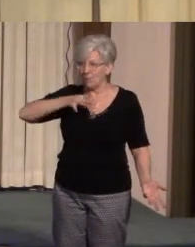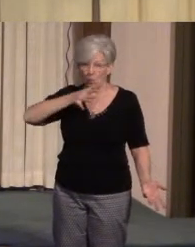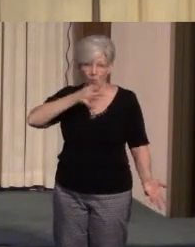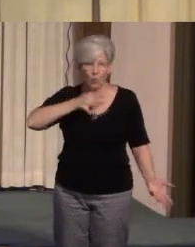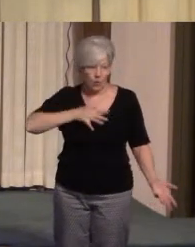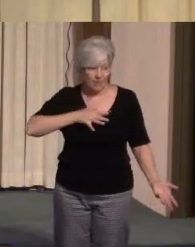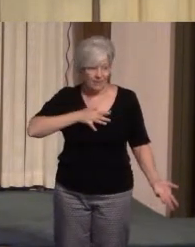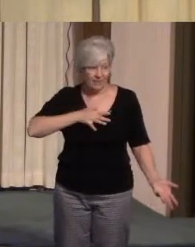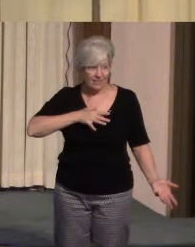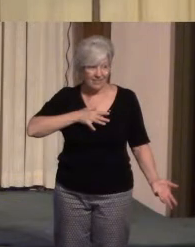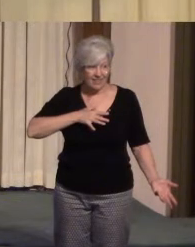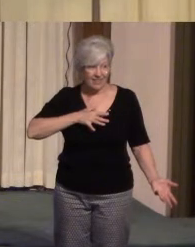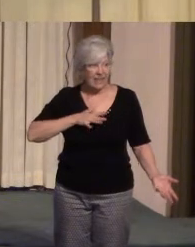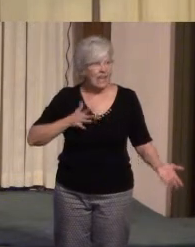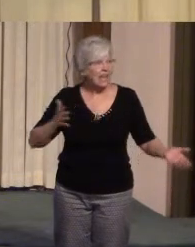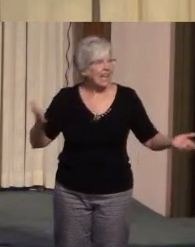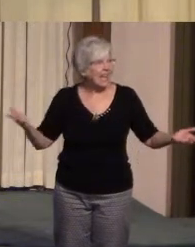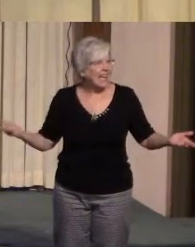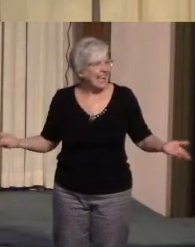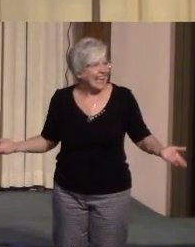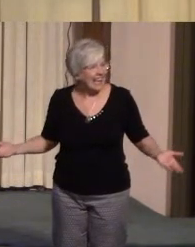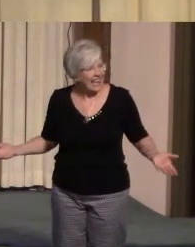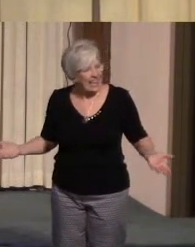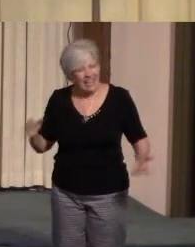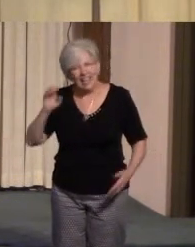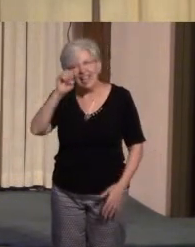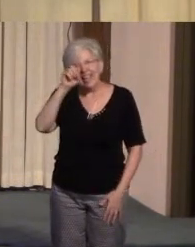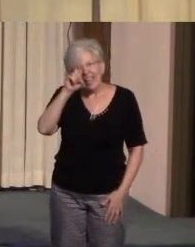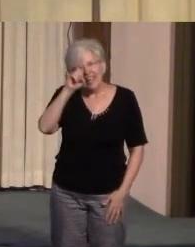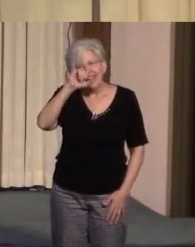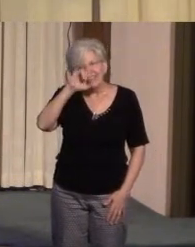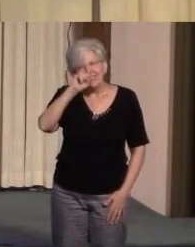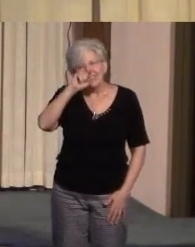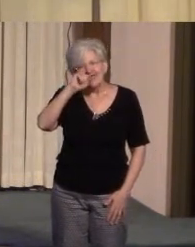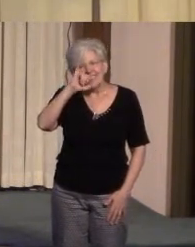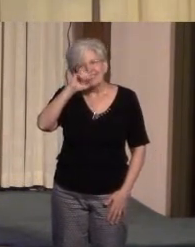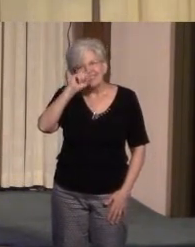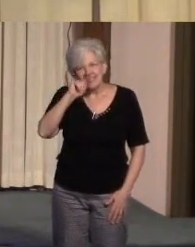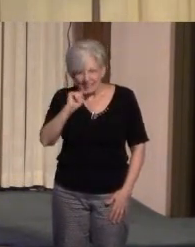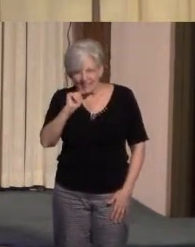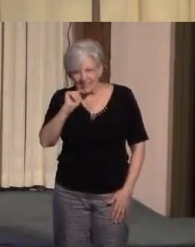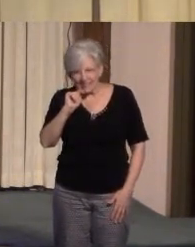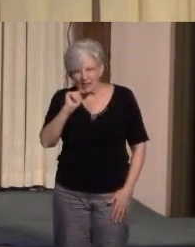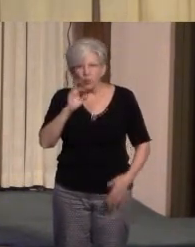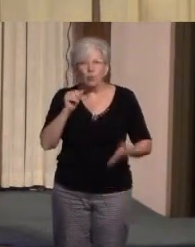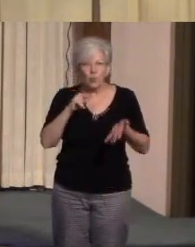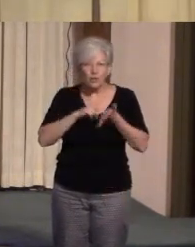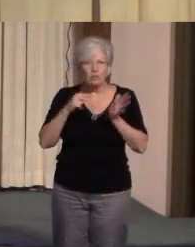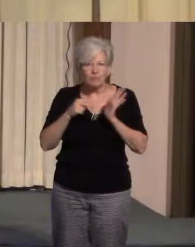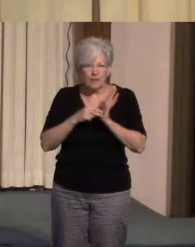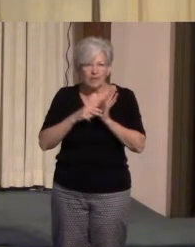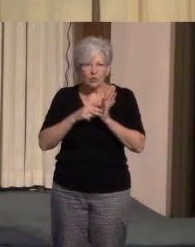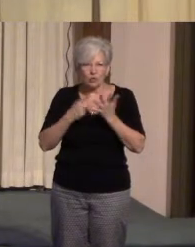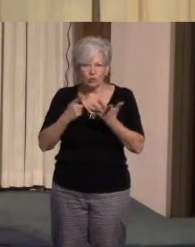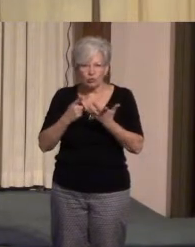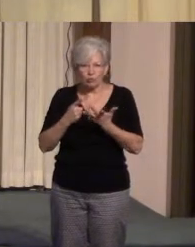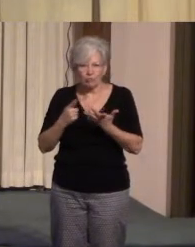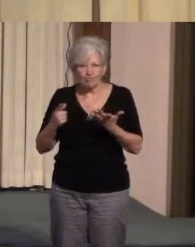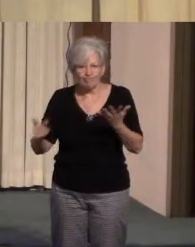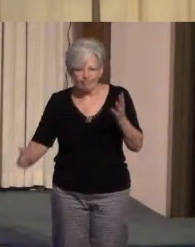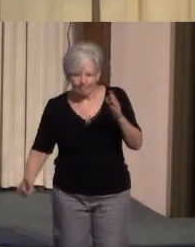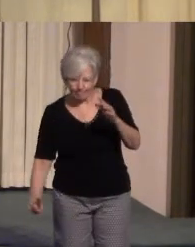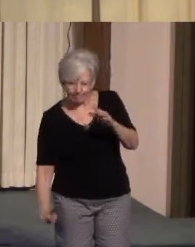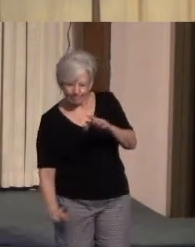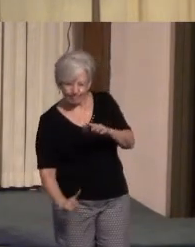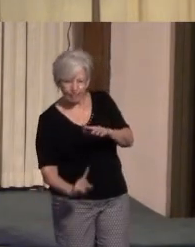person kind, exists. And from the root words in exist, it's essentially meaning to be pressed